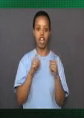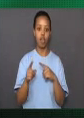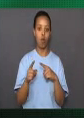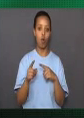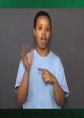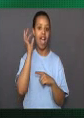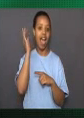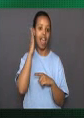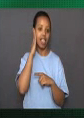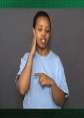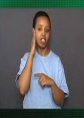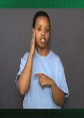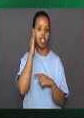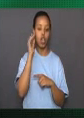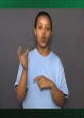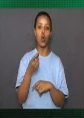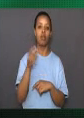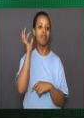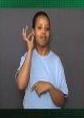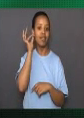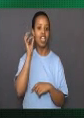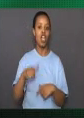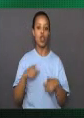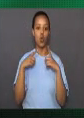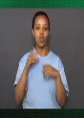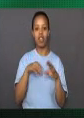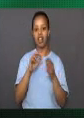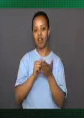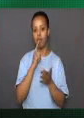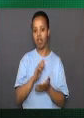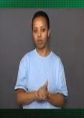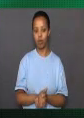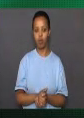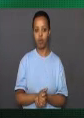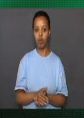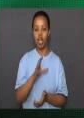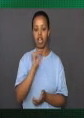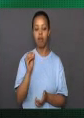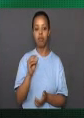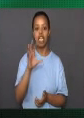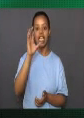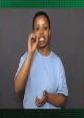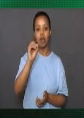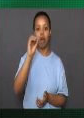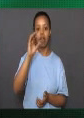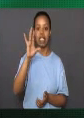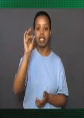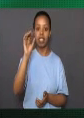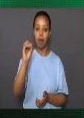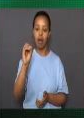for attached earlobes. In other words, there is a